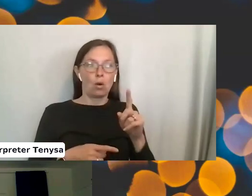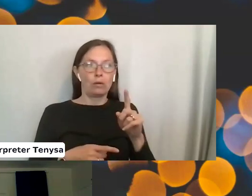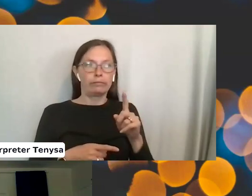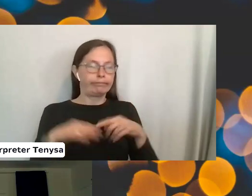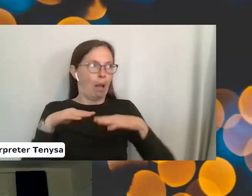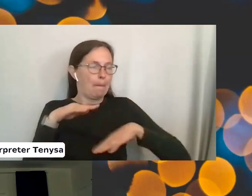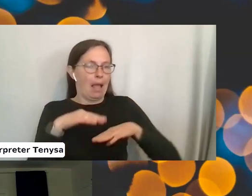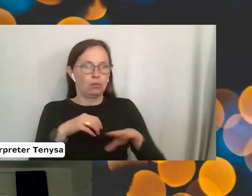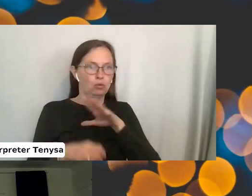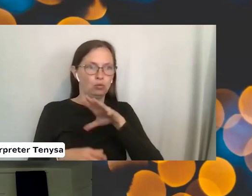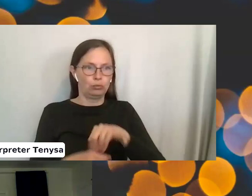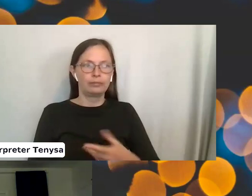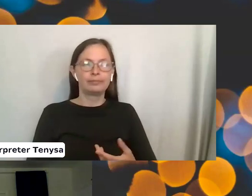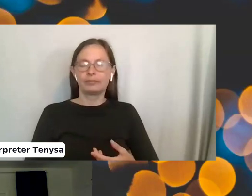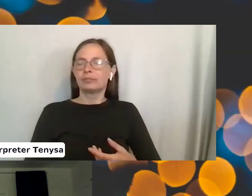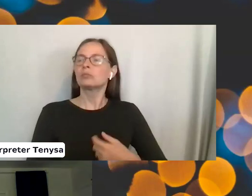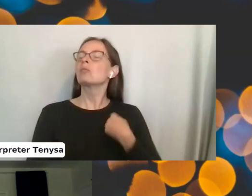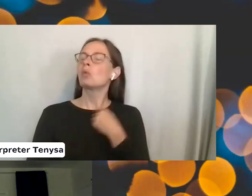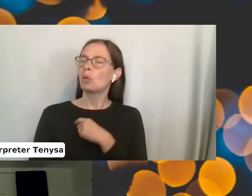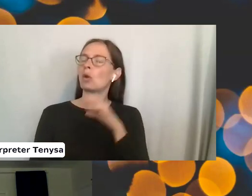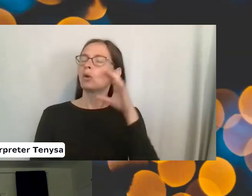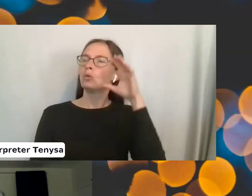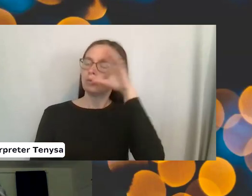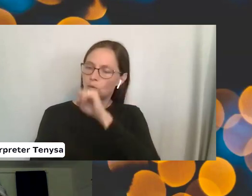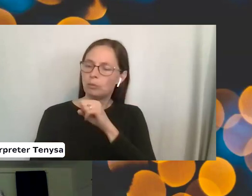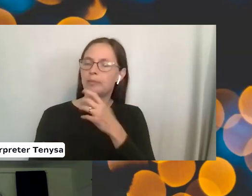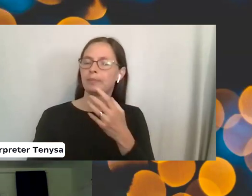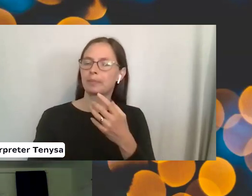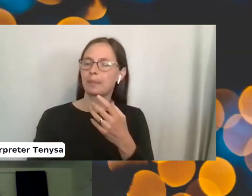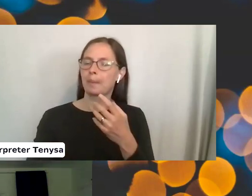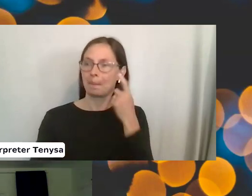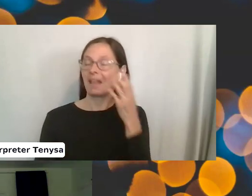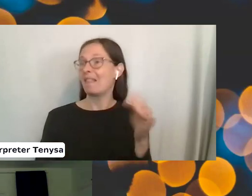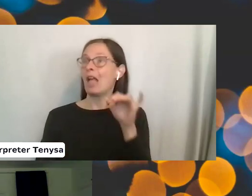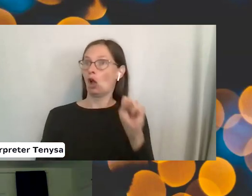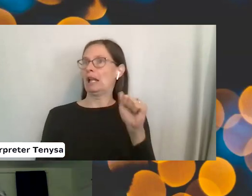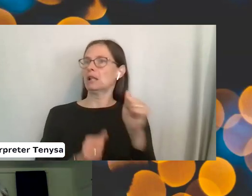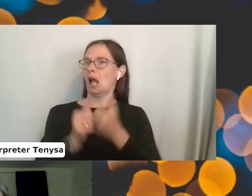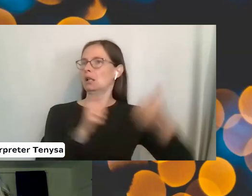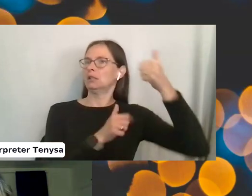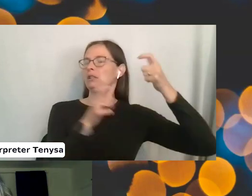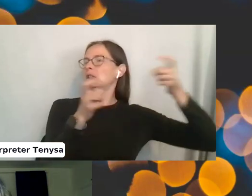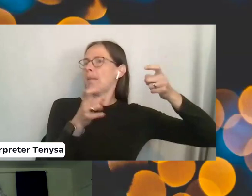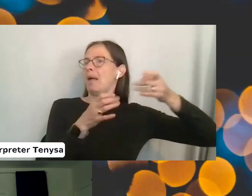speaking, we assume because there is a dominant language that our job is to learn to speak the language.